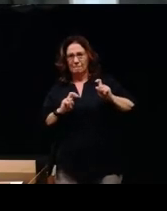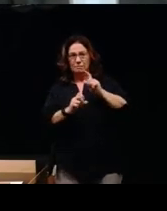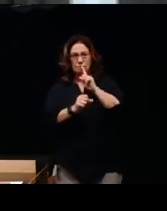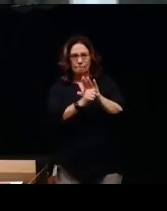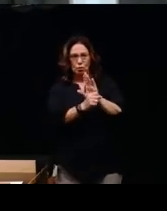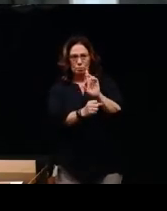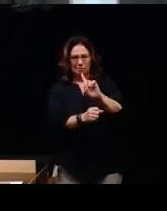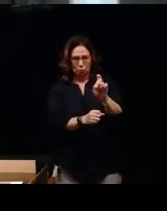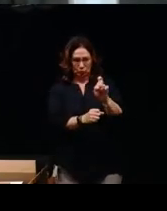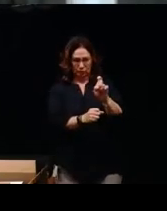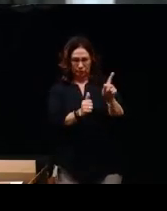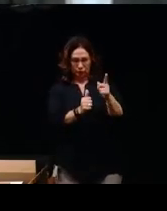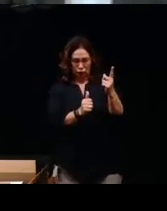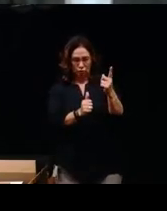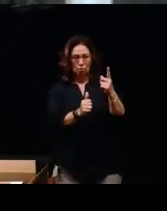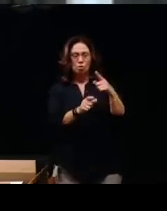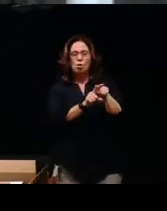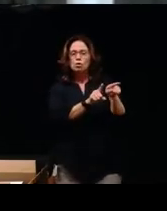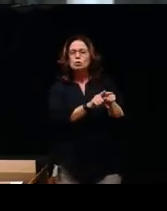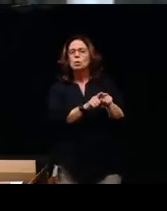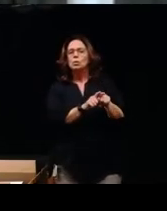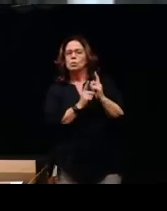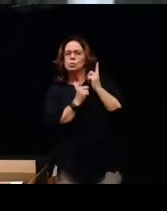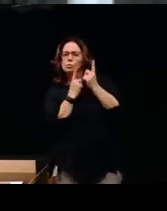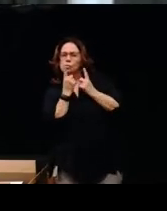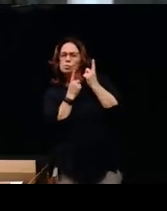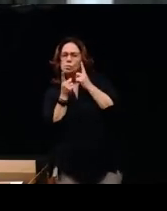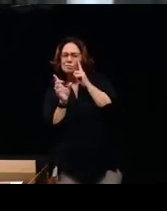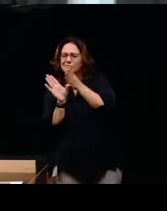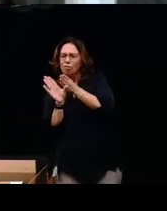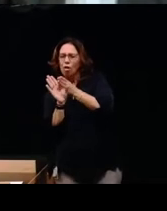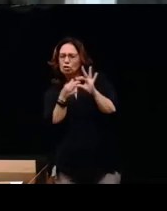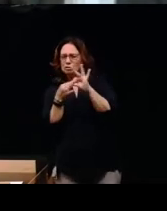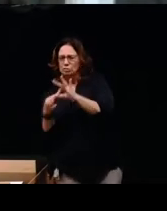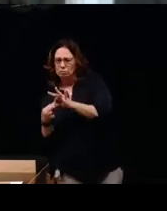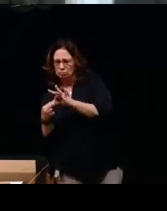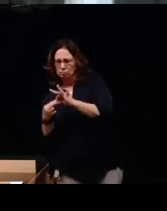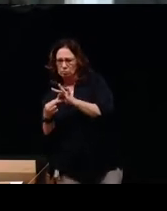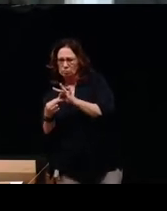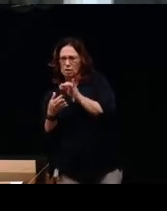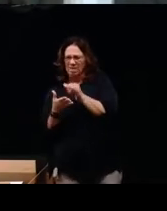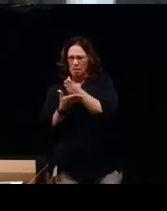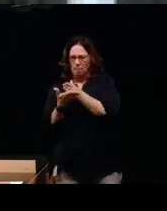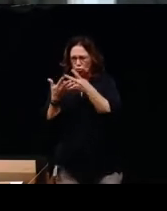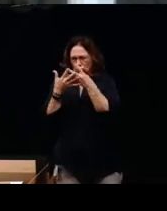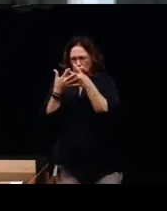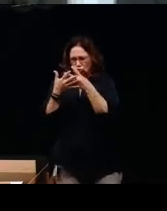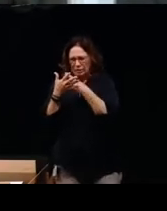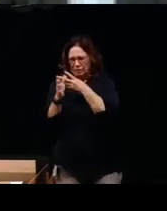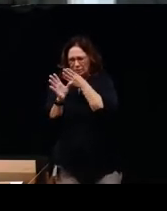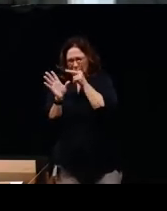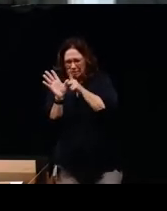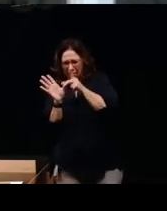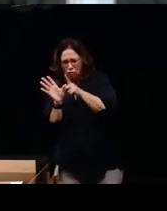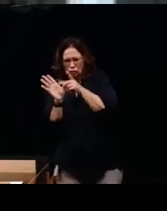diagnosis, but also to wear our psychiatry and psychology hat, to think about that psychiatric screen and social screen up